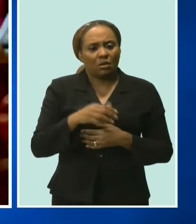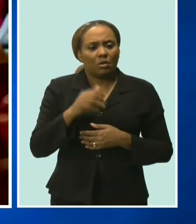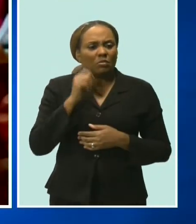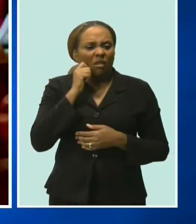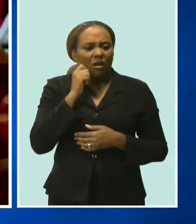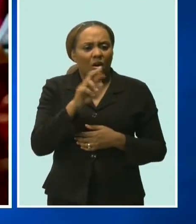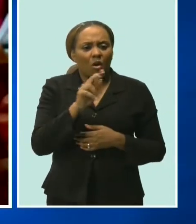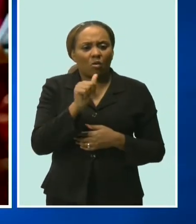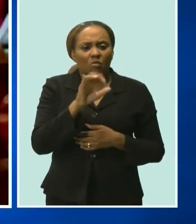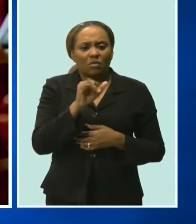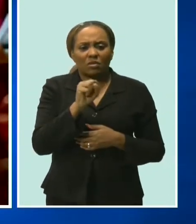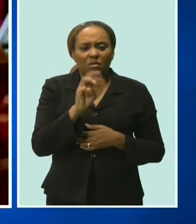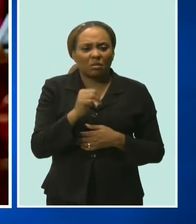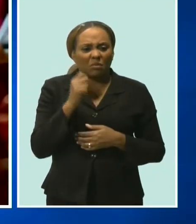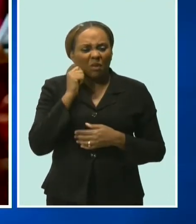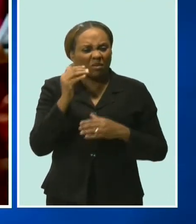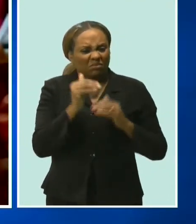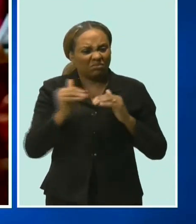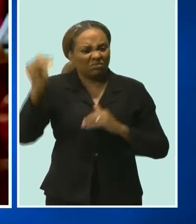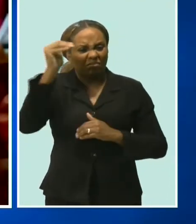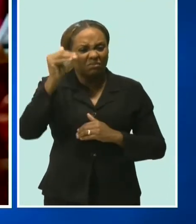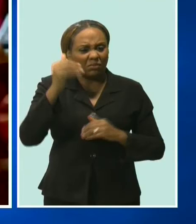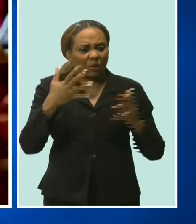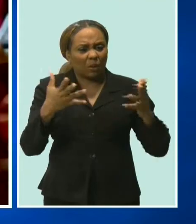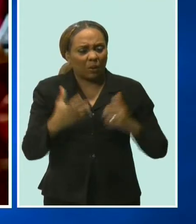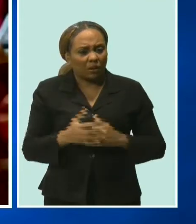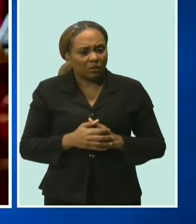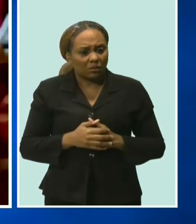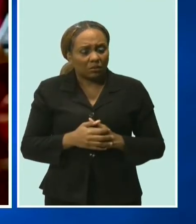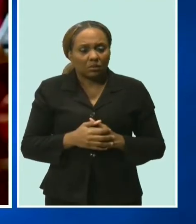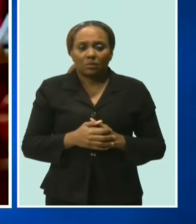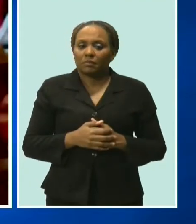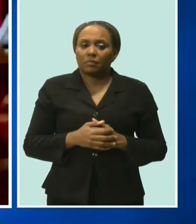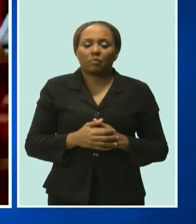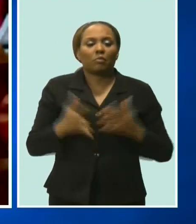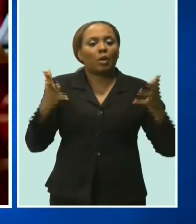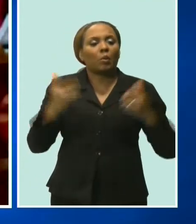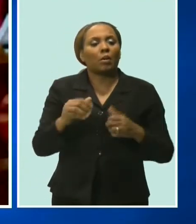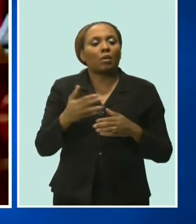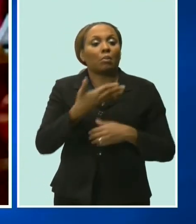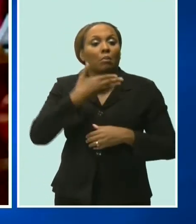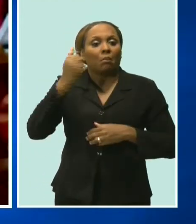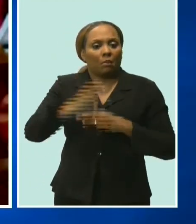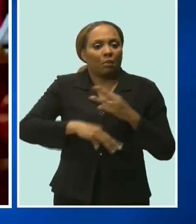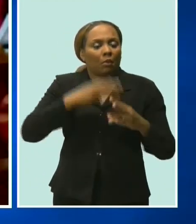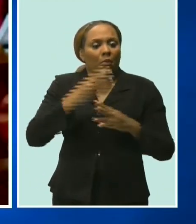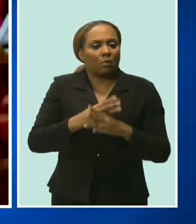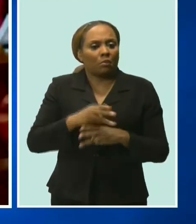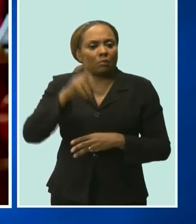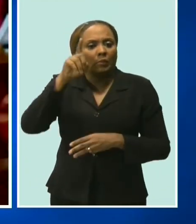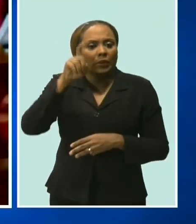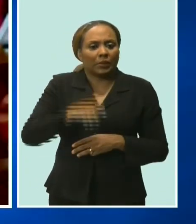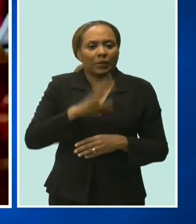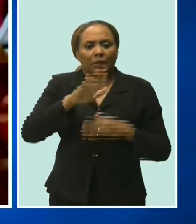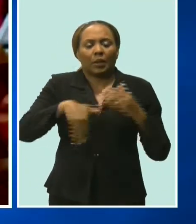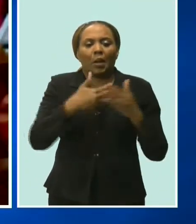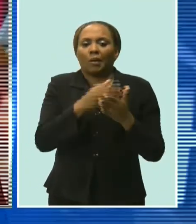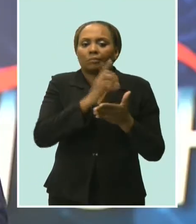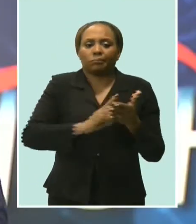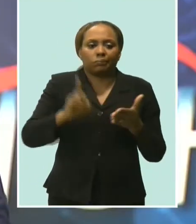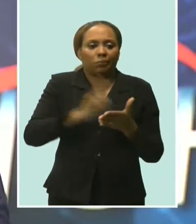and that a better and different world cannot be built without ending all